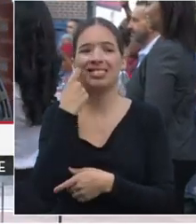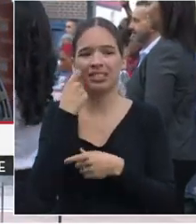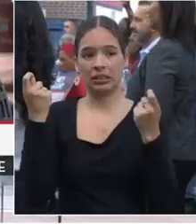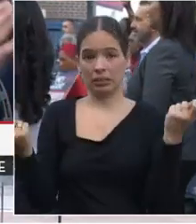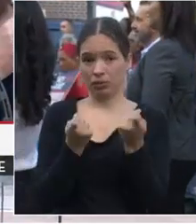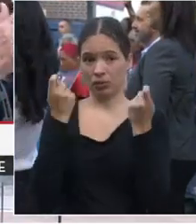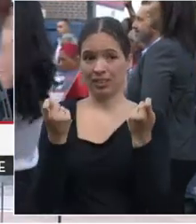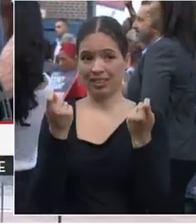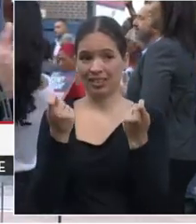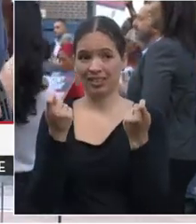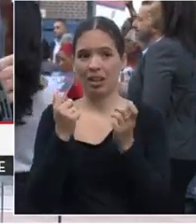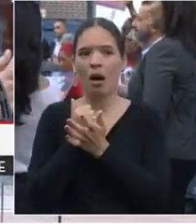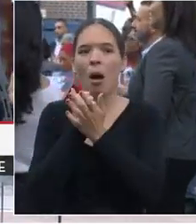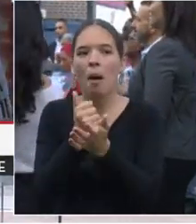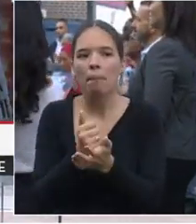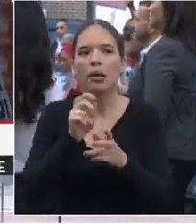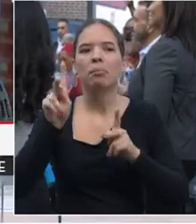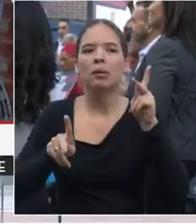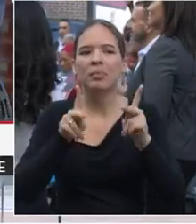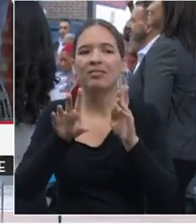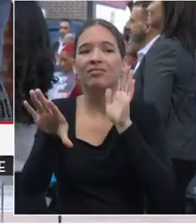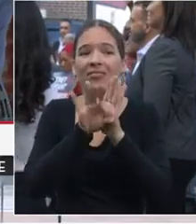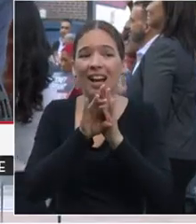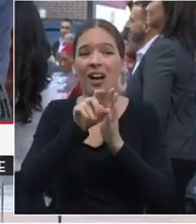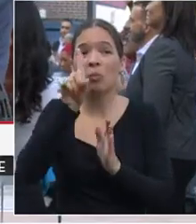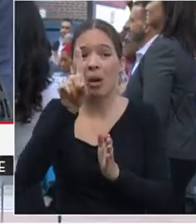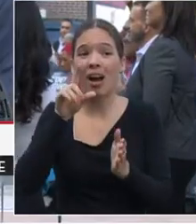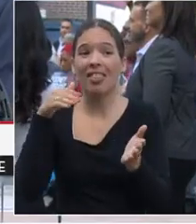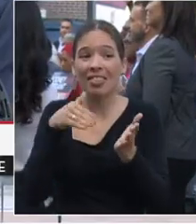them a round of applause.